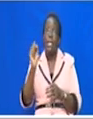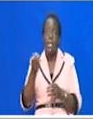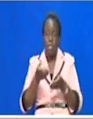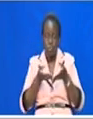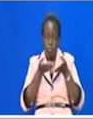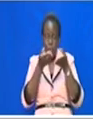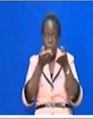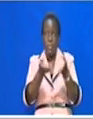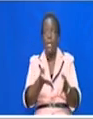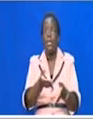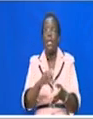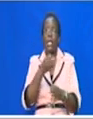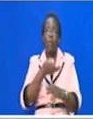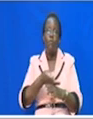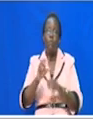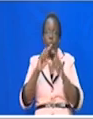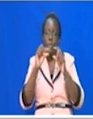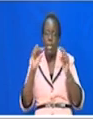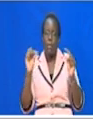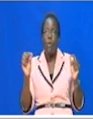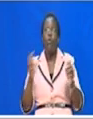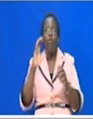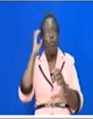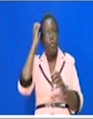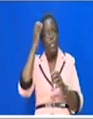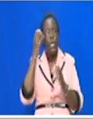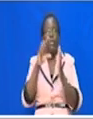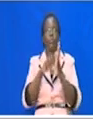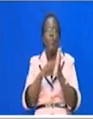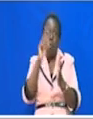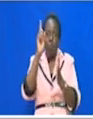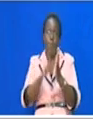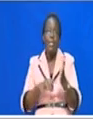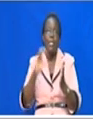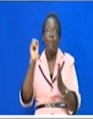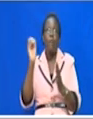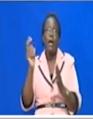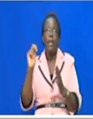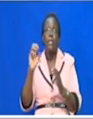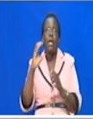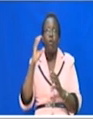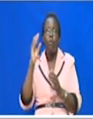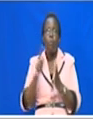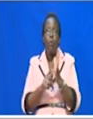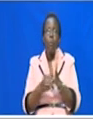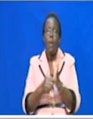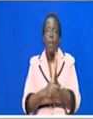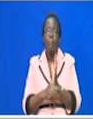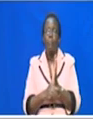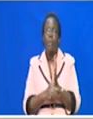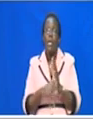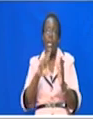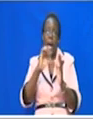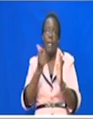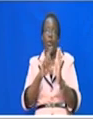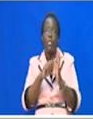of statement or considered words what is a fact, condition, or problem. In other words, you're